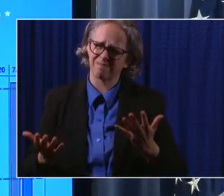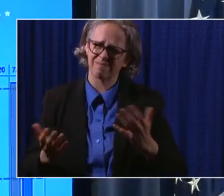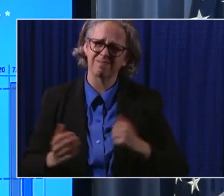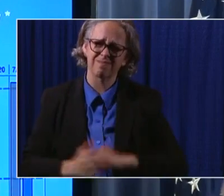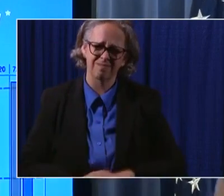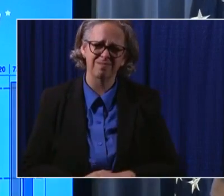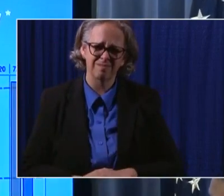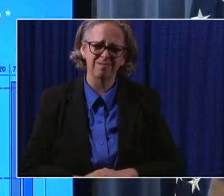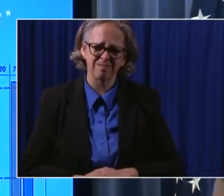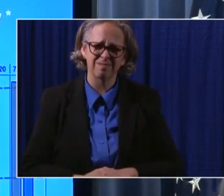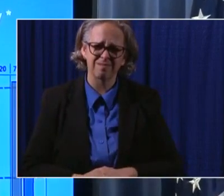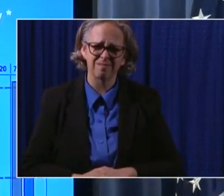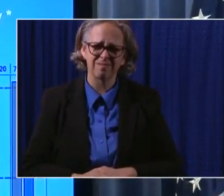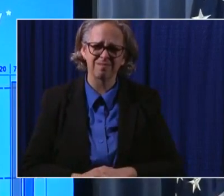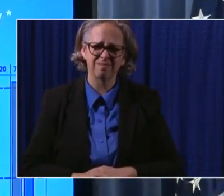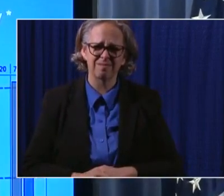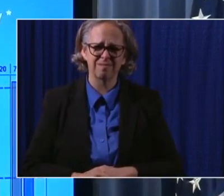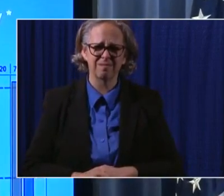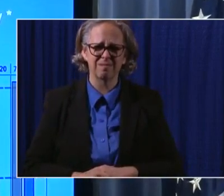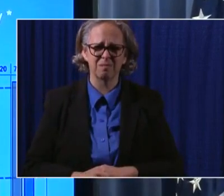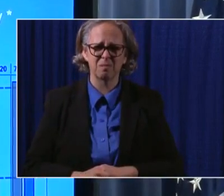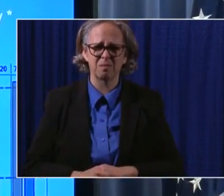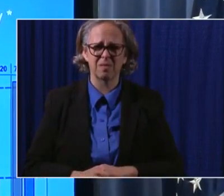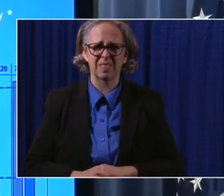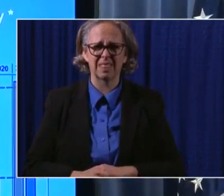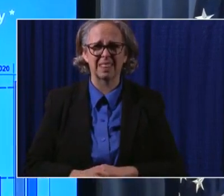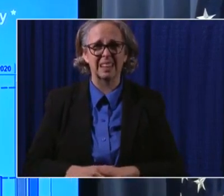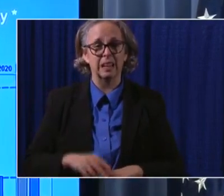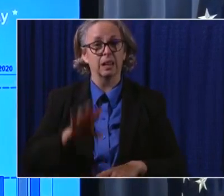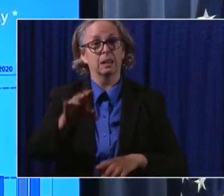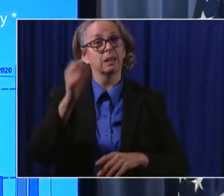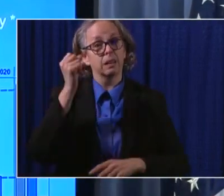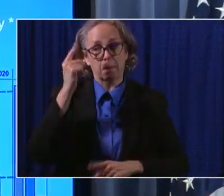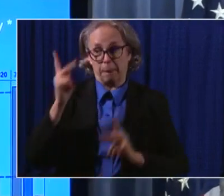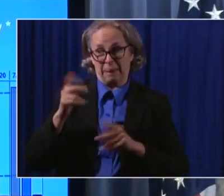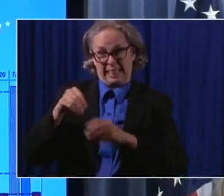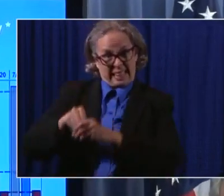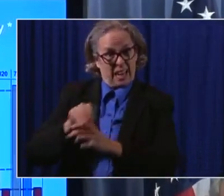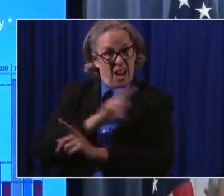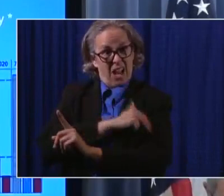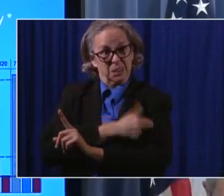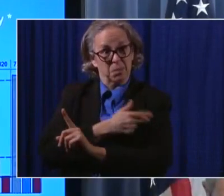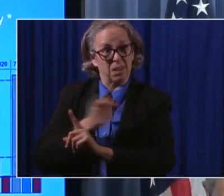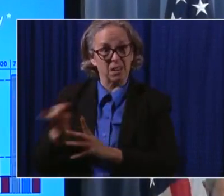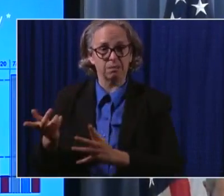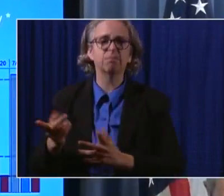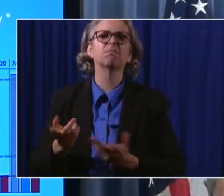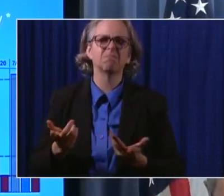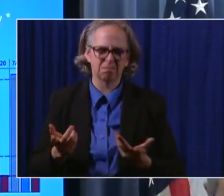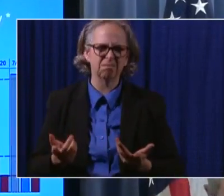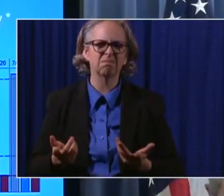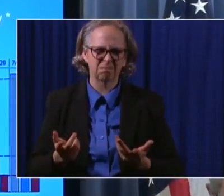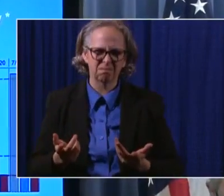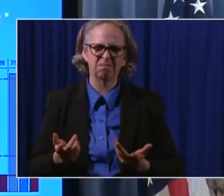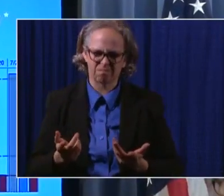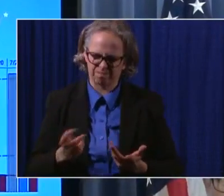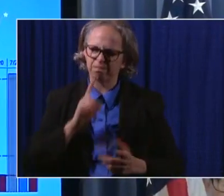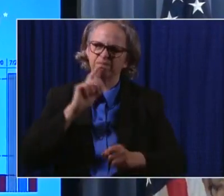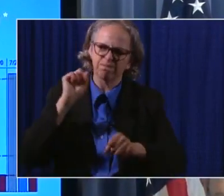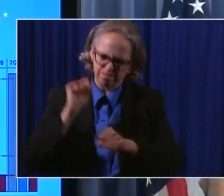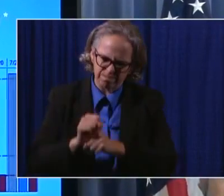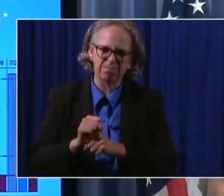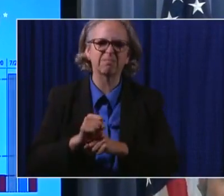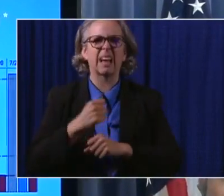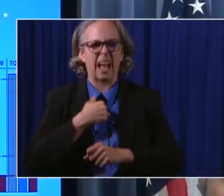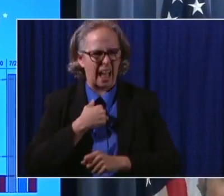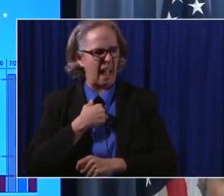current number who are in the hospital. Looking at the number of confirmed COVID-19 patients that are currently hospitalized in Ohio, we continue to see a